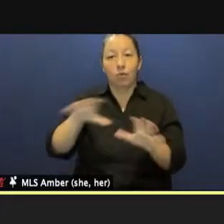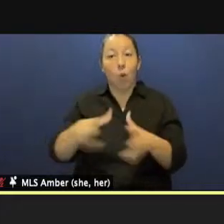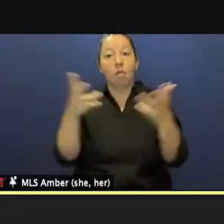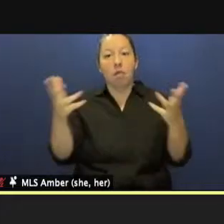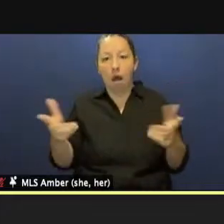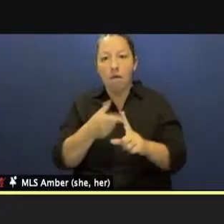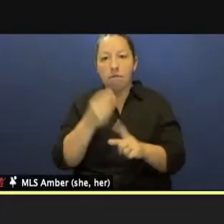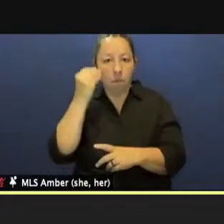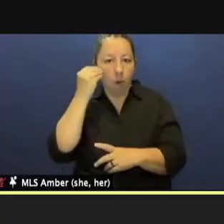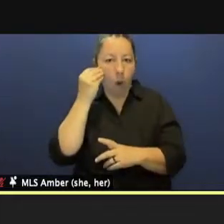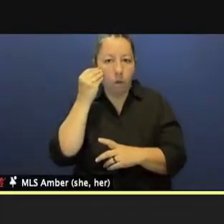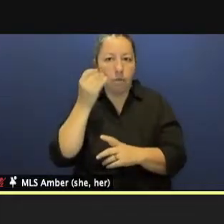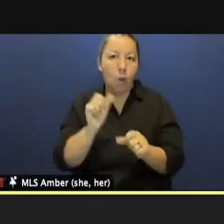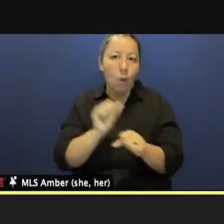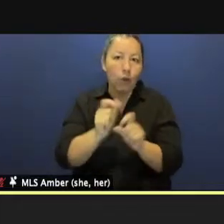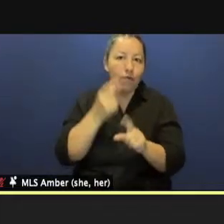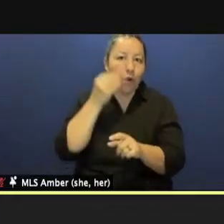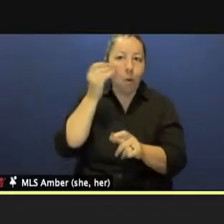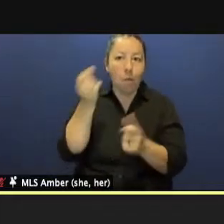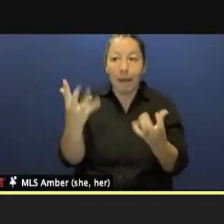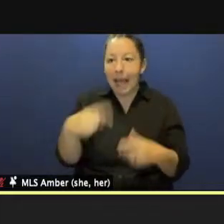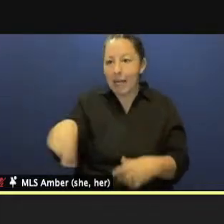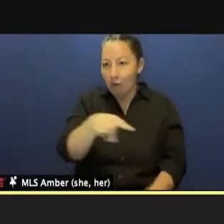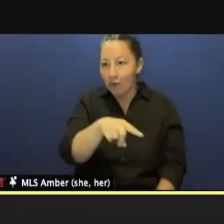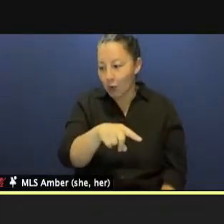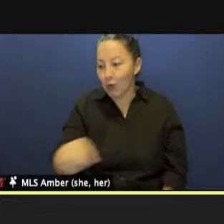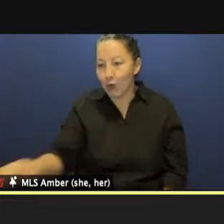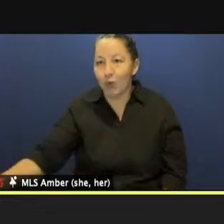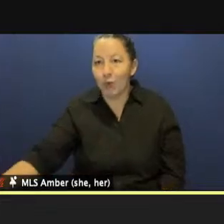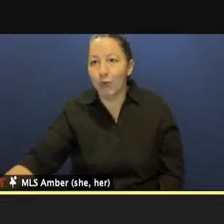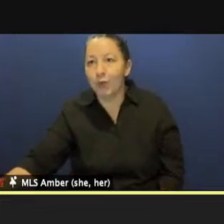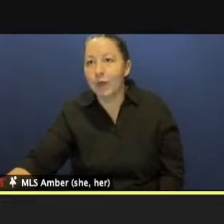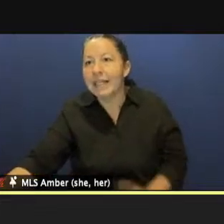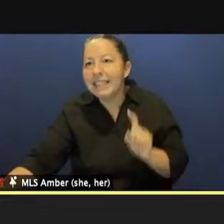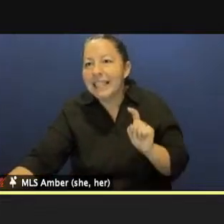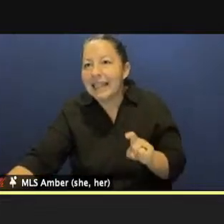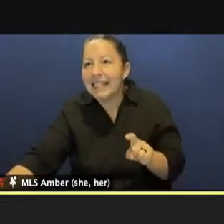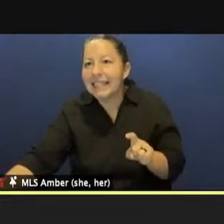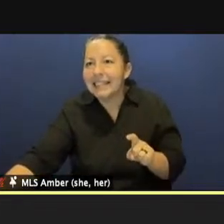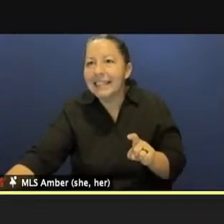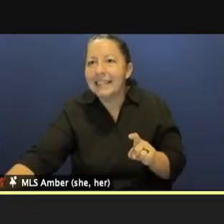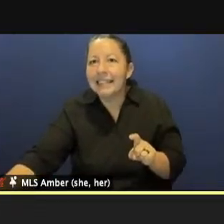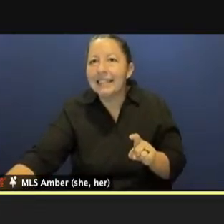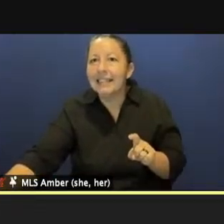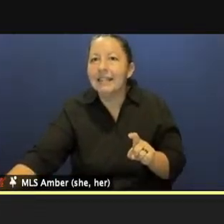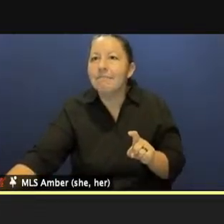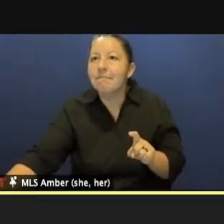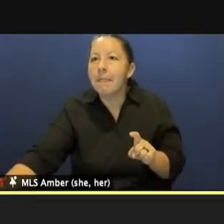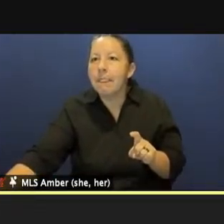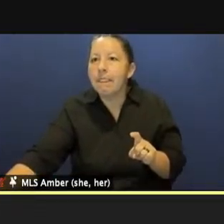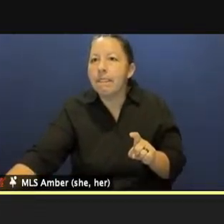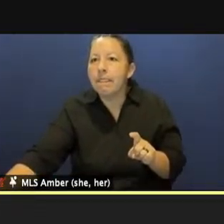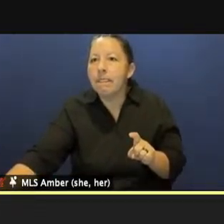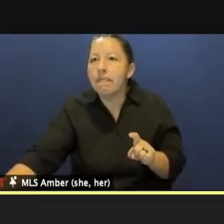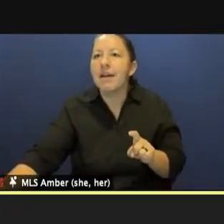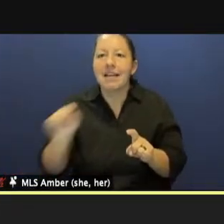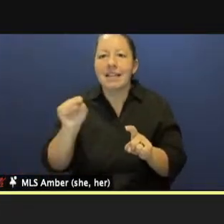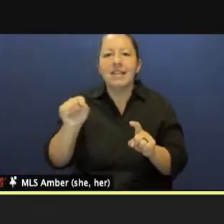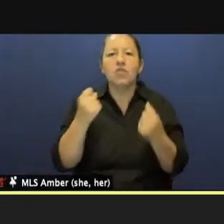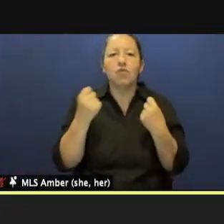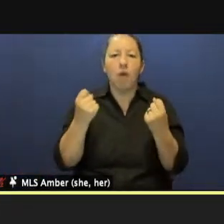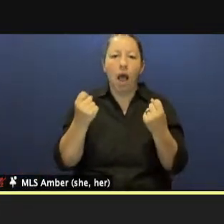like many of the rest of you. This is a driving simulation taking place at one of our training